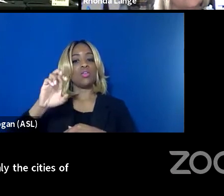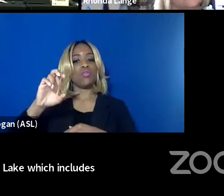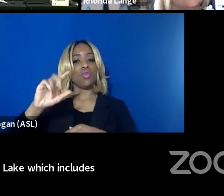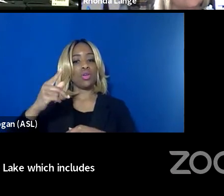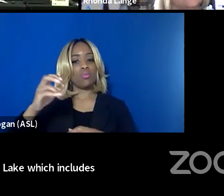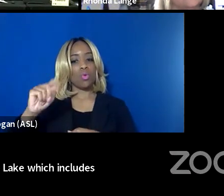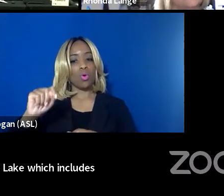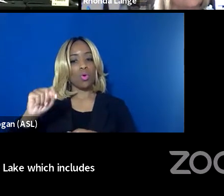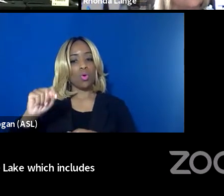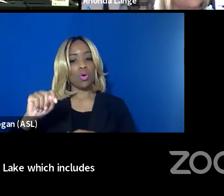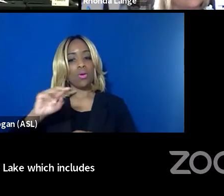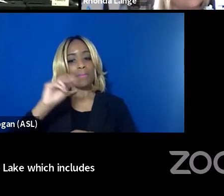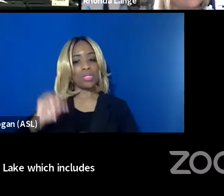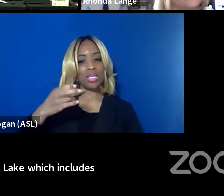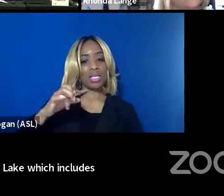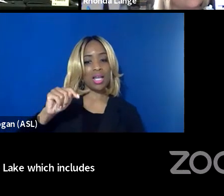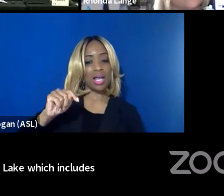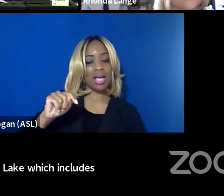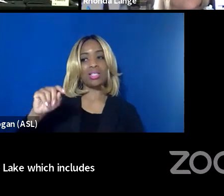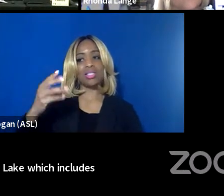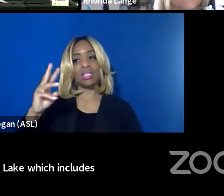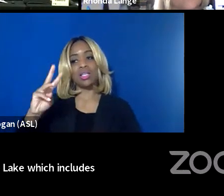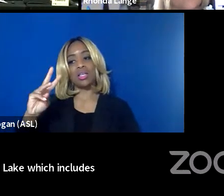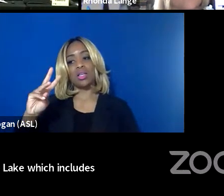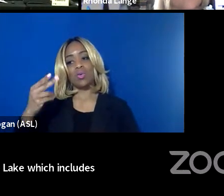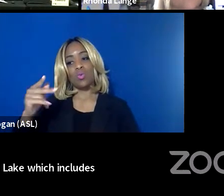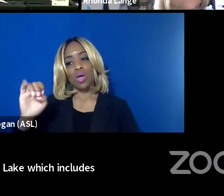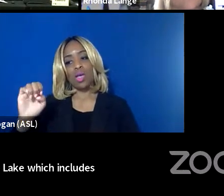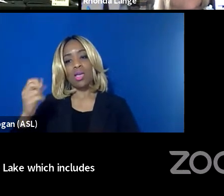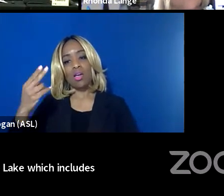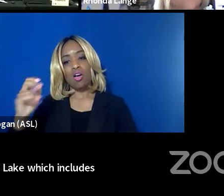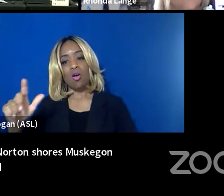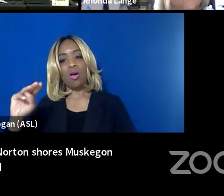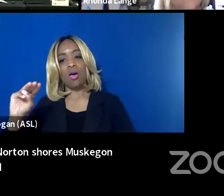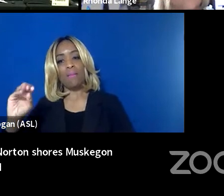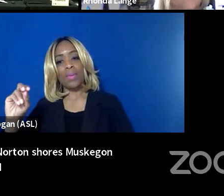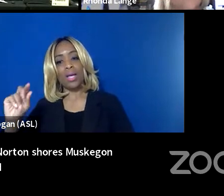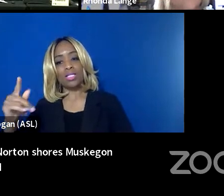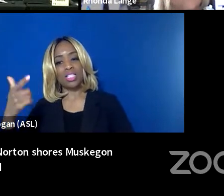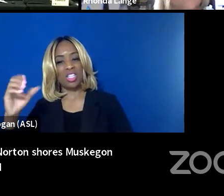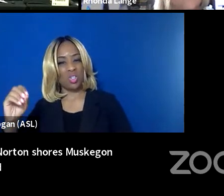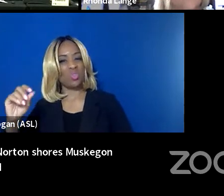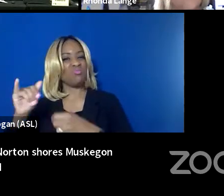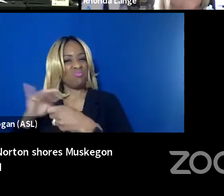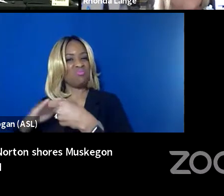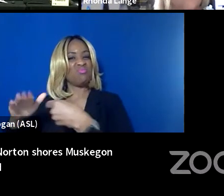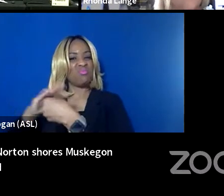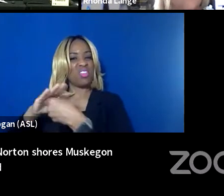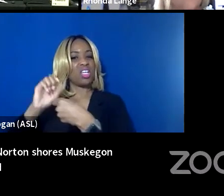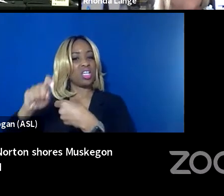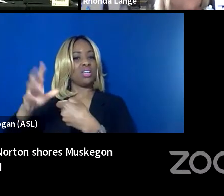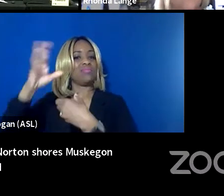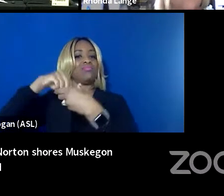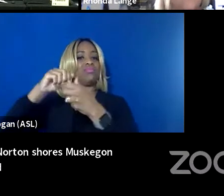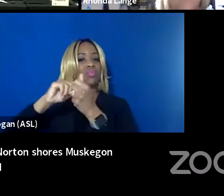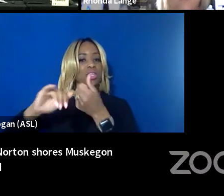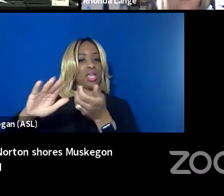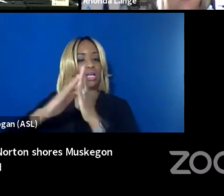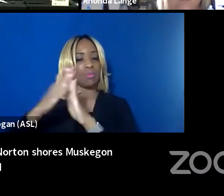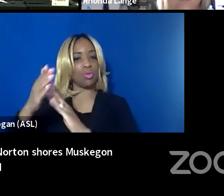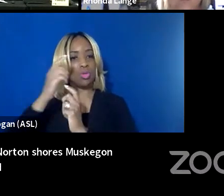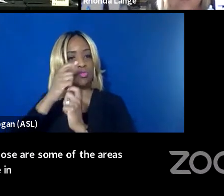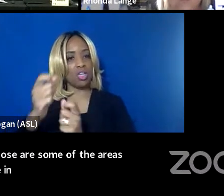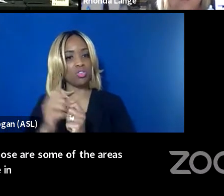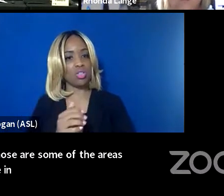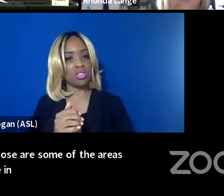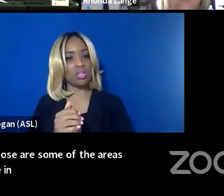Muskegon Heights, Muskegon, Whitehall, and Montague, those are some of the areas that could be in the community of interest. And I say